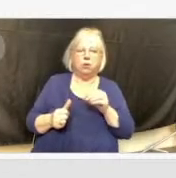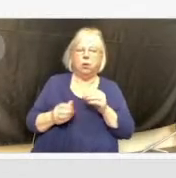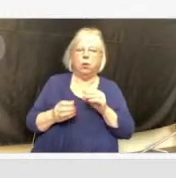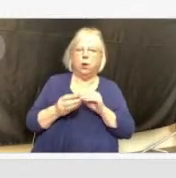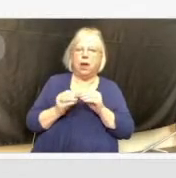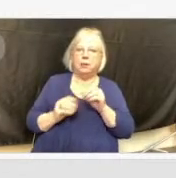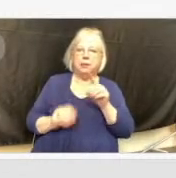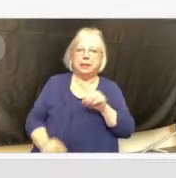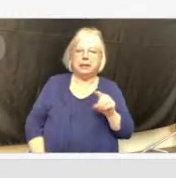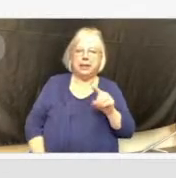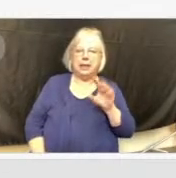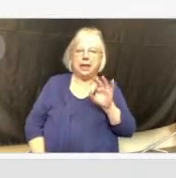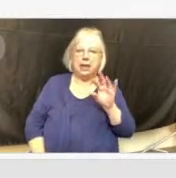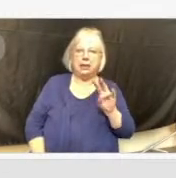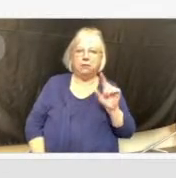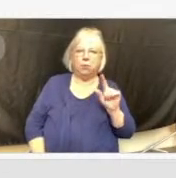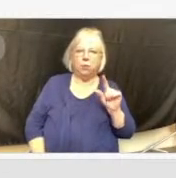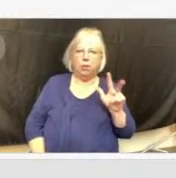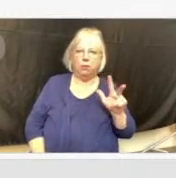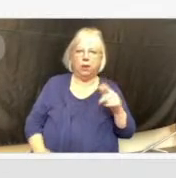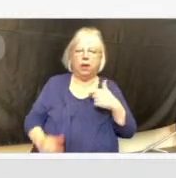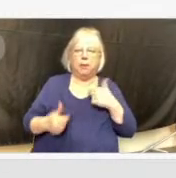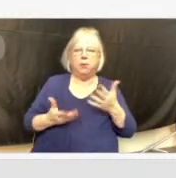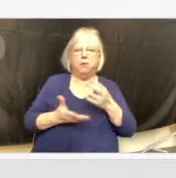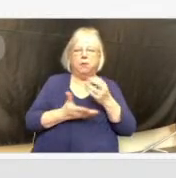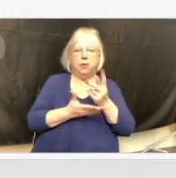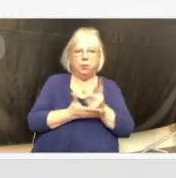Z 9713. I move that we approve